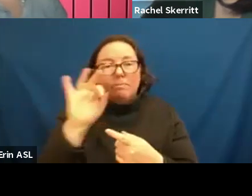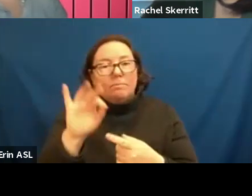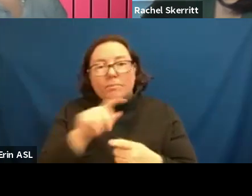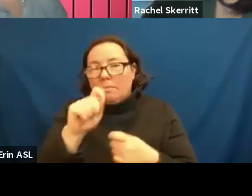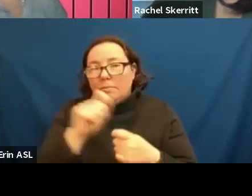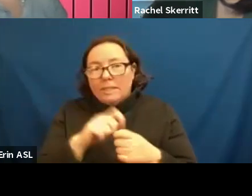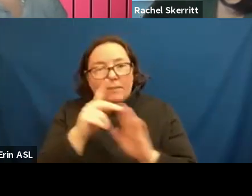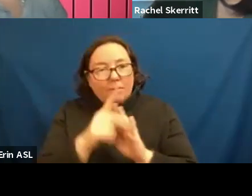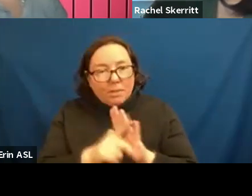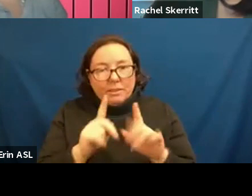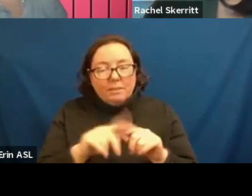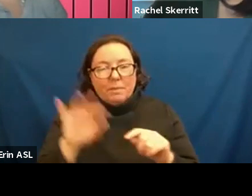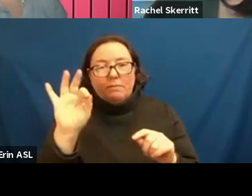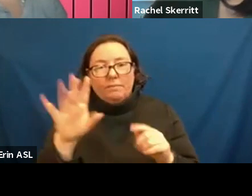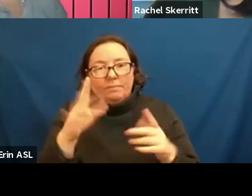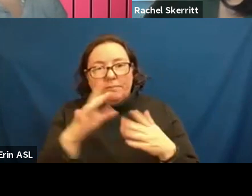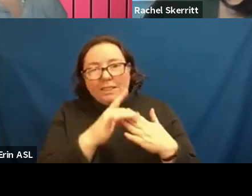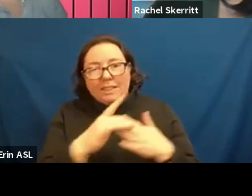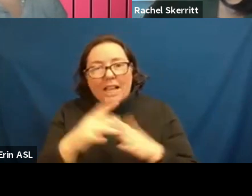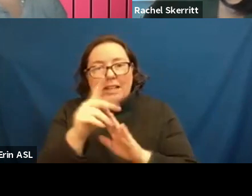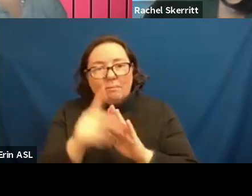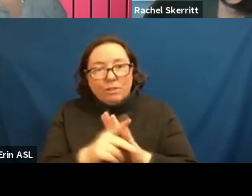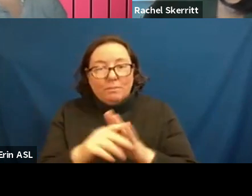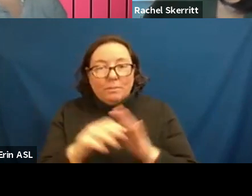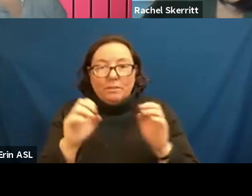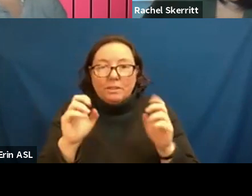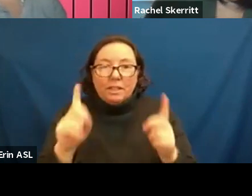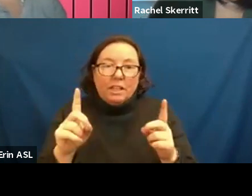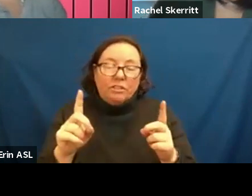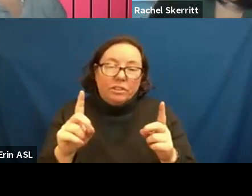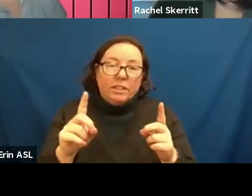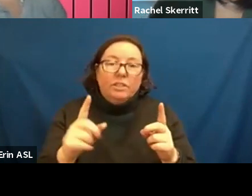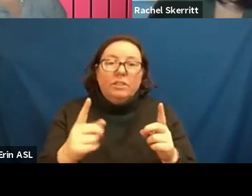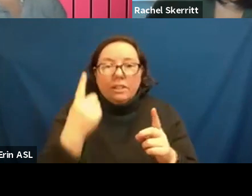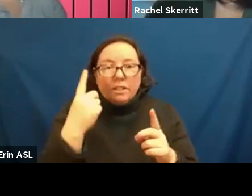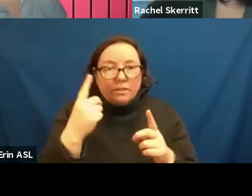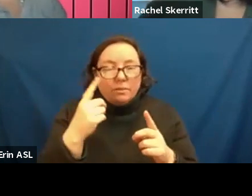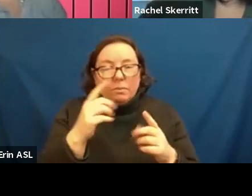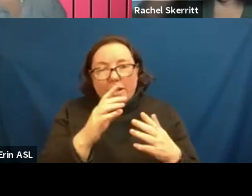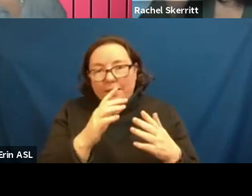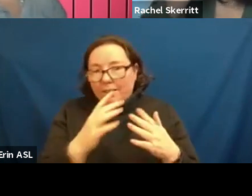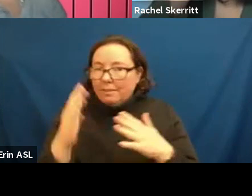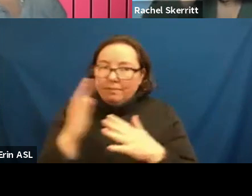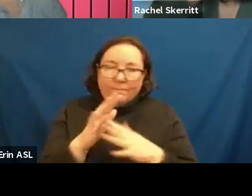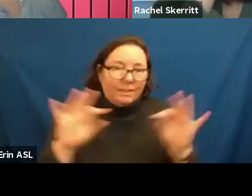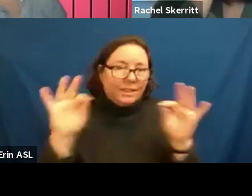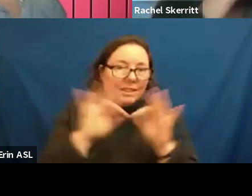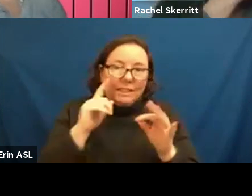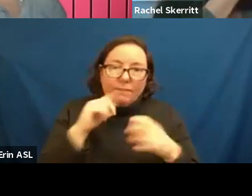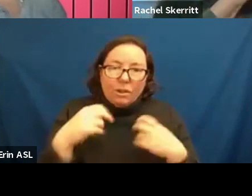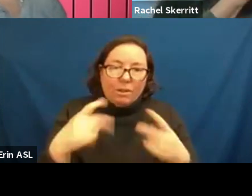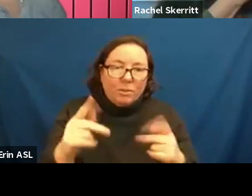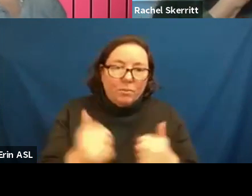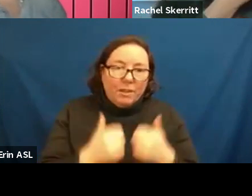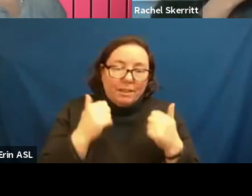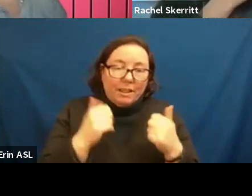speaking in order to offer guiding principles. Education is one of the main purveyors of opportunity in life, and so I strongly believe that all policy